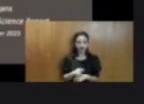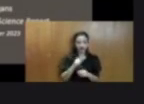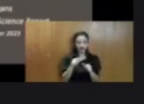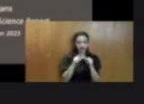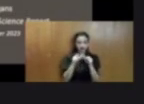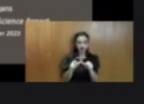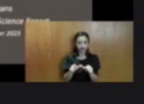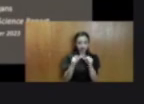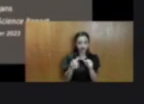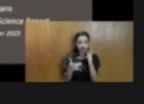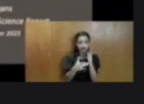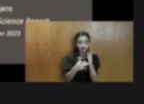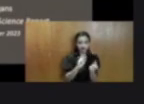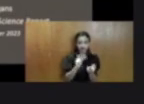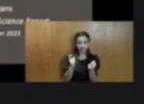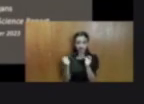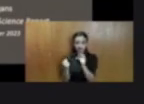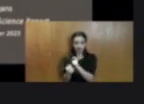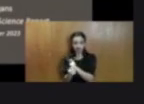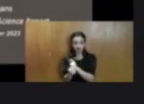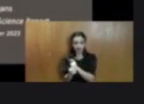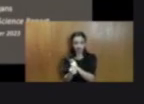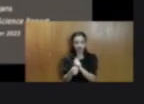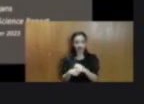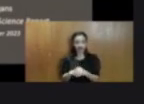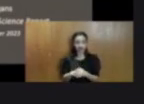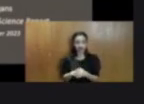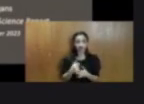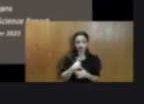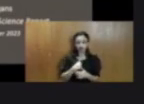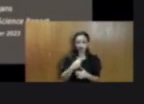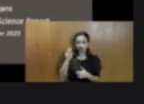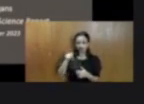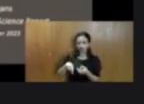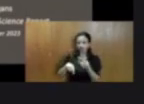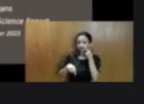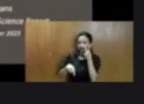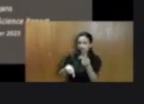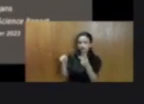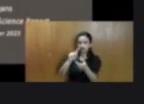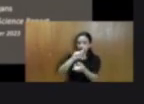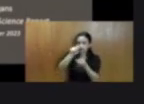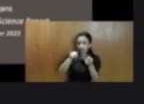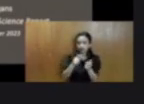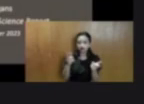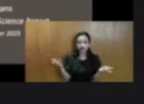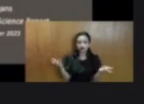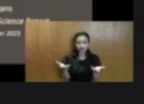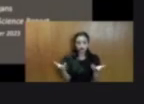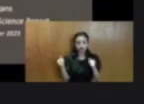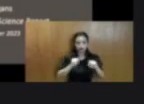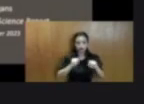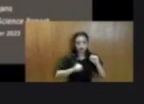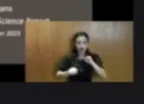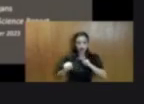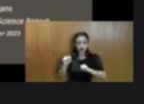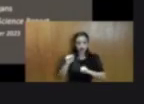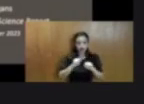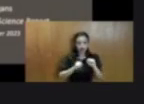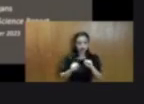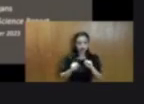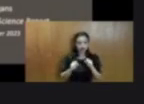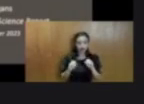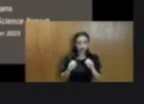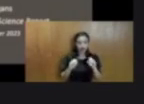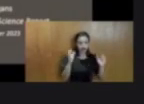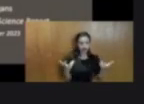digital and green transition. And I shall be looking in particular at whether scientific endeavour is aligning with